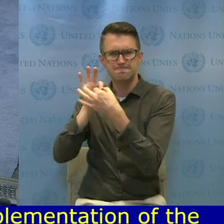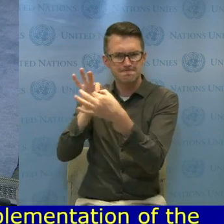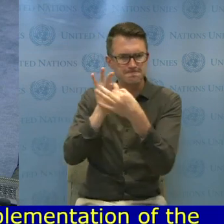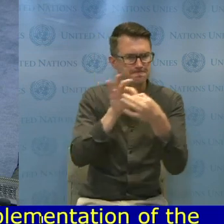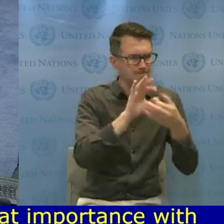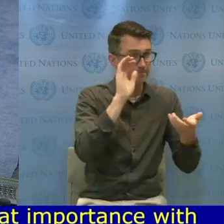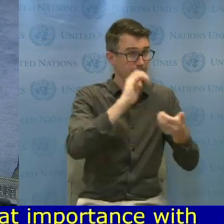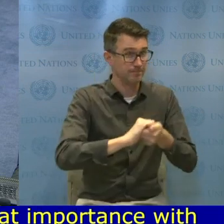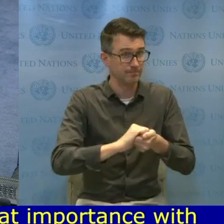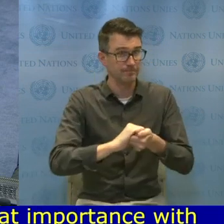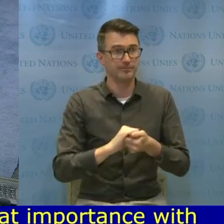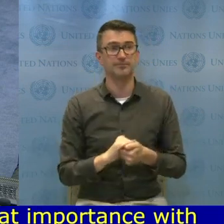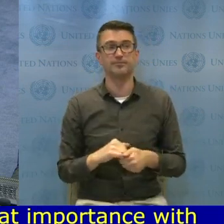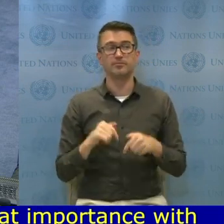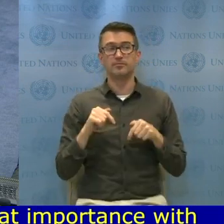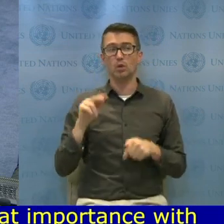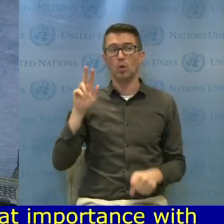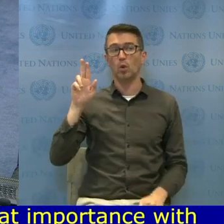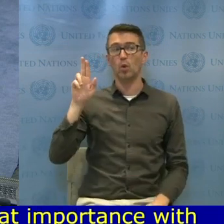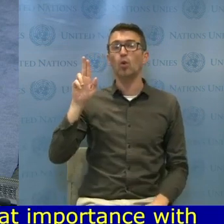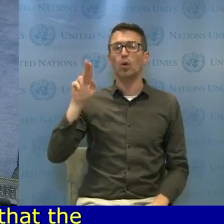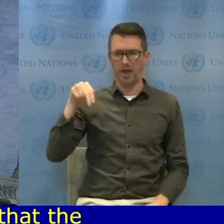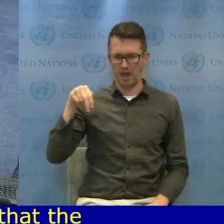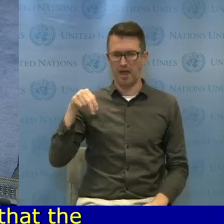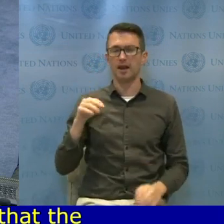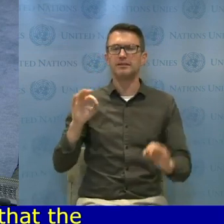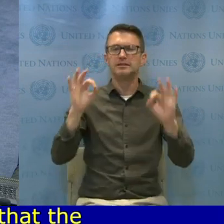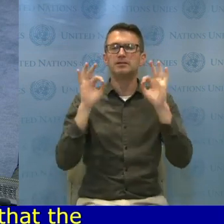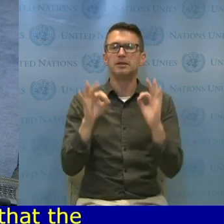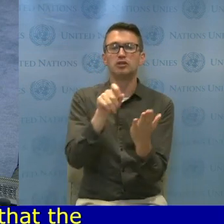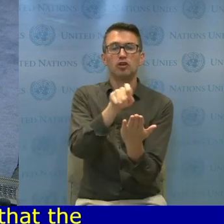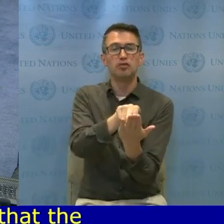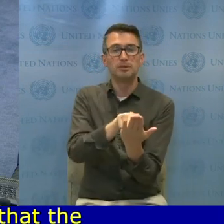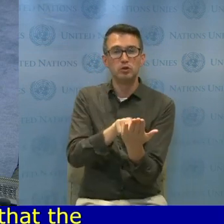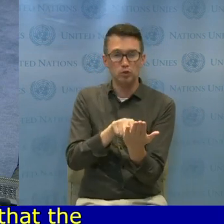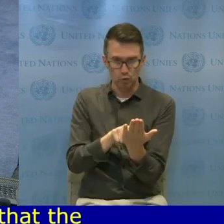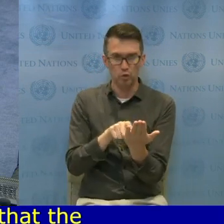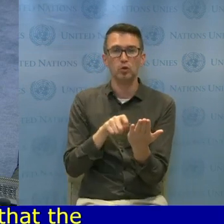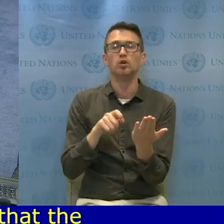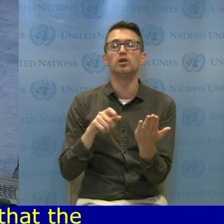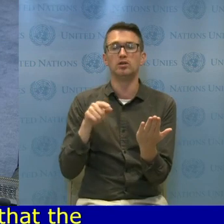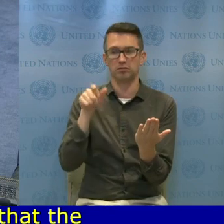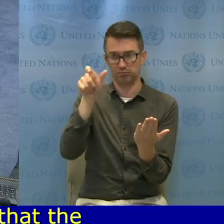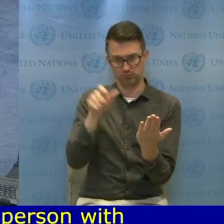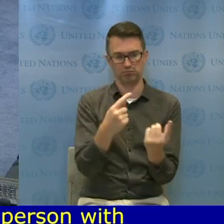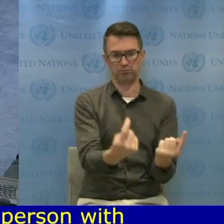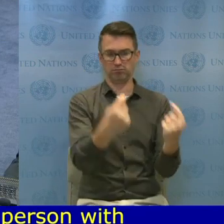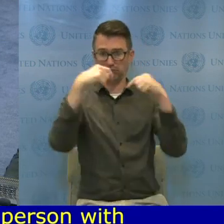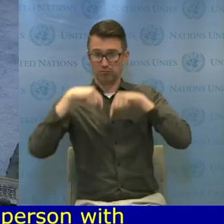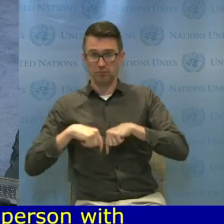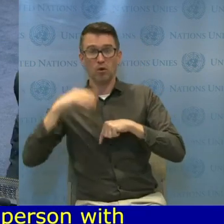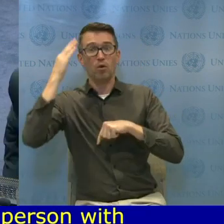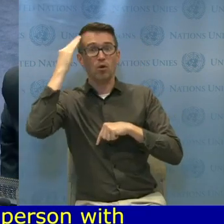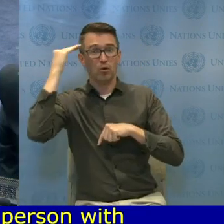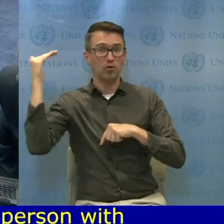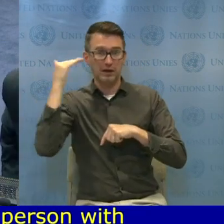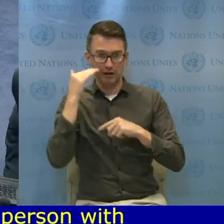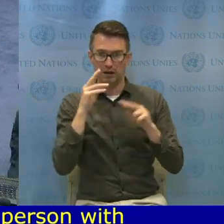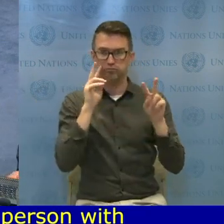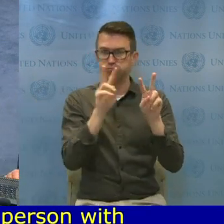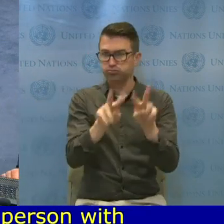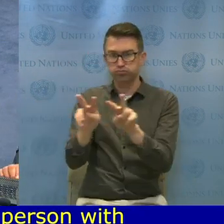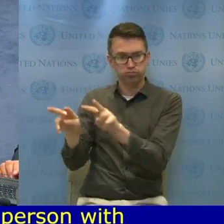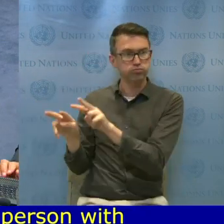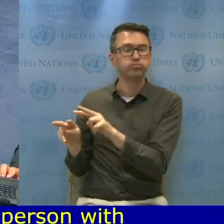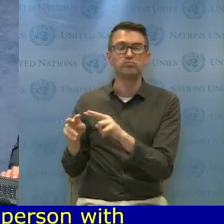ago served as a significant opportunity in establishing and developing constructive relations between my country and international